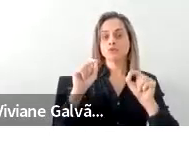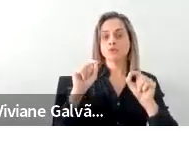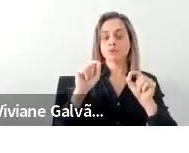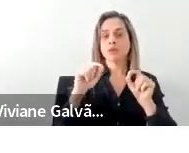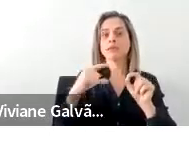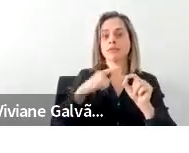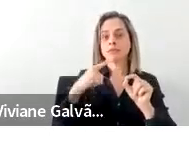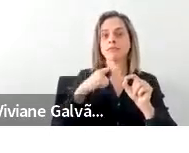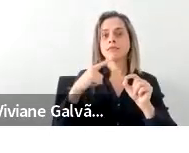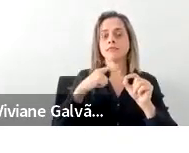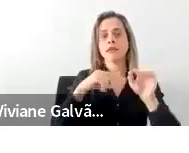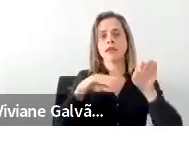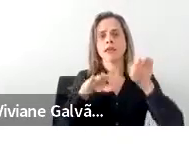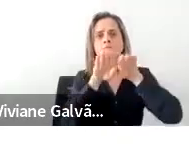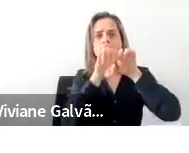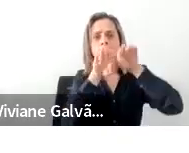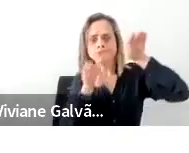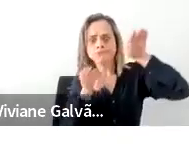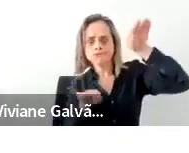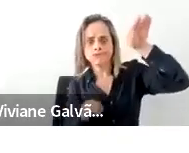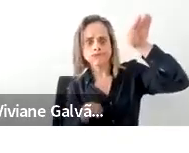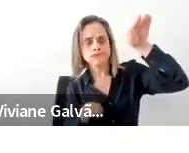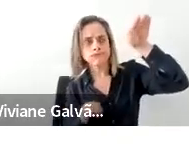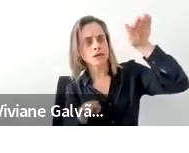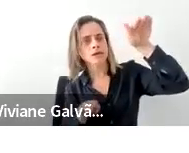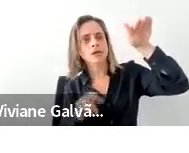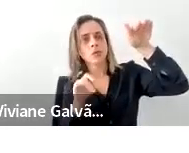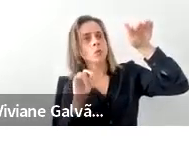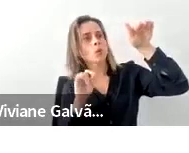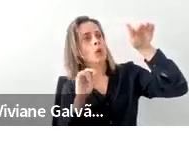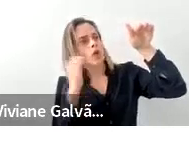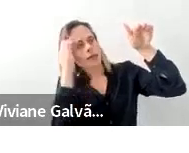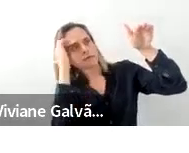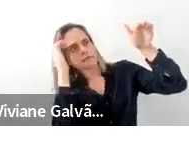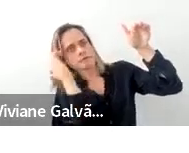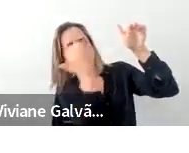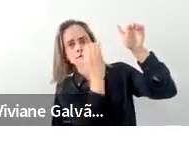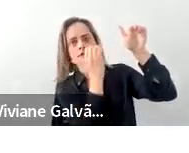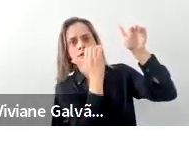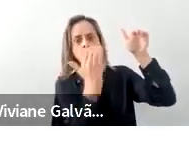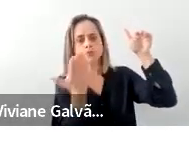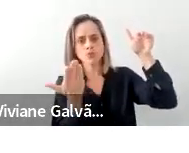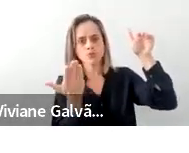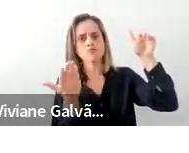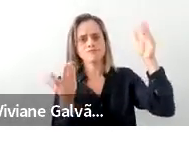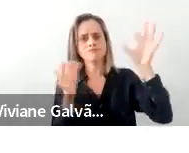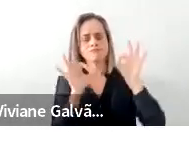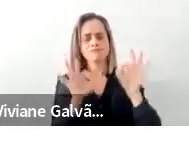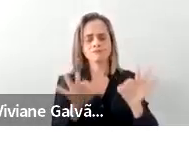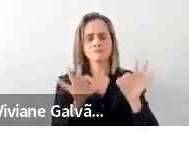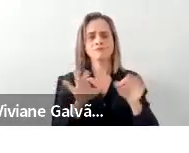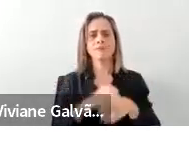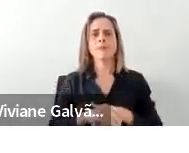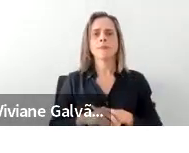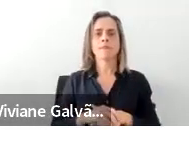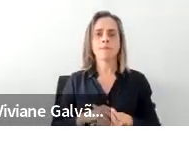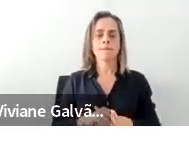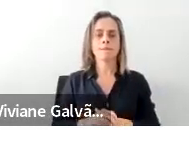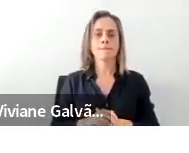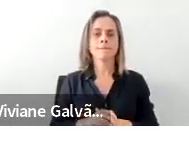powers of labor and correspondingly limited relations between men within the process of creating and